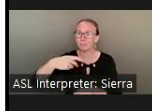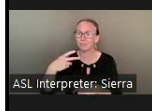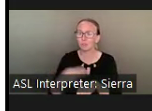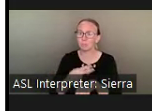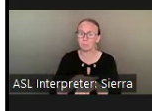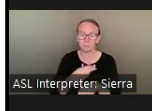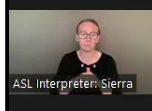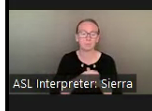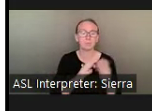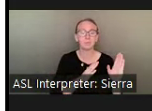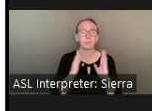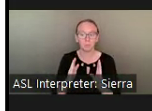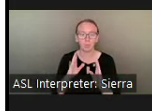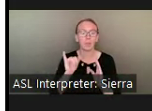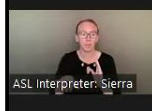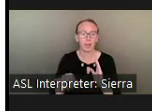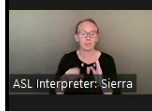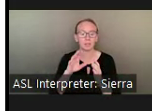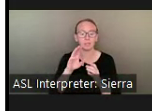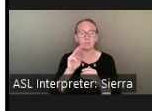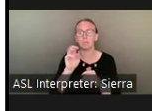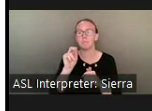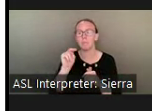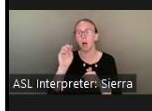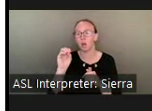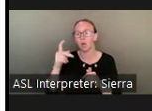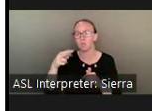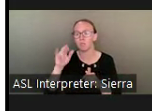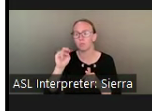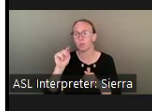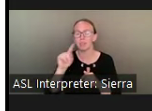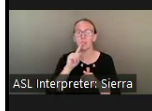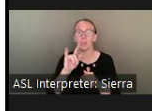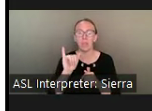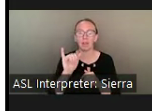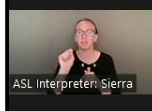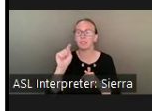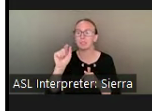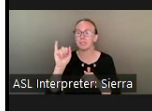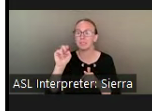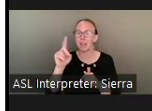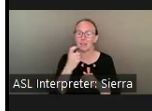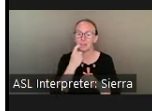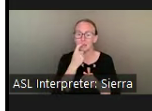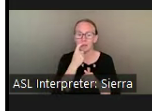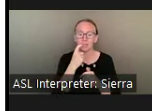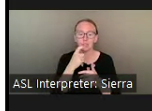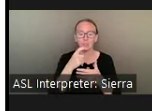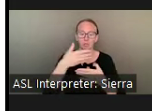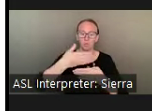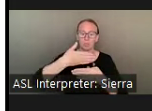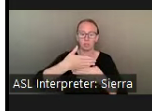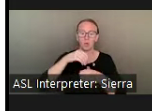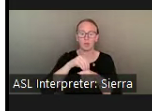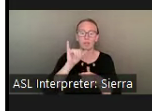the stained glass windows at the African American Museum here in town, which was a church, and all the stained glass windows are still